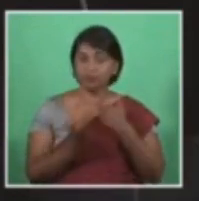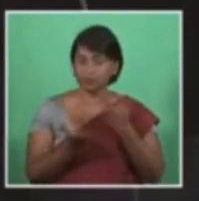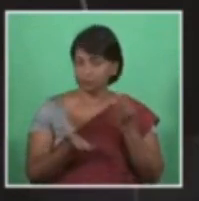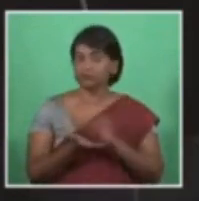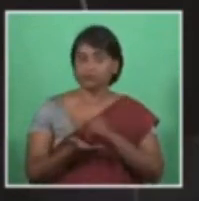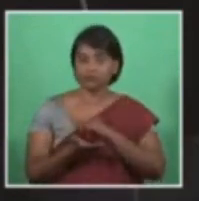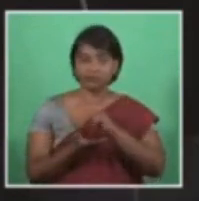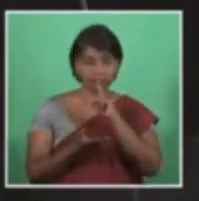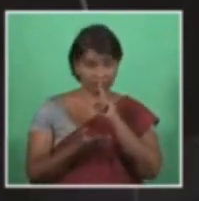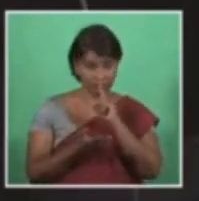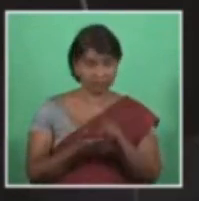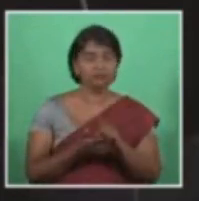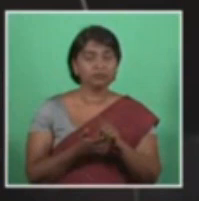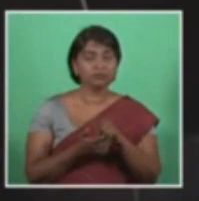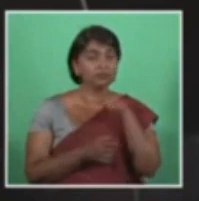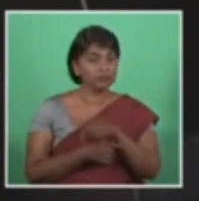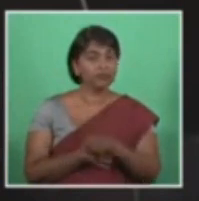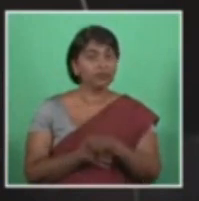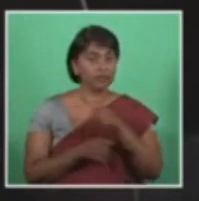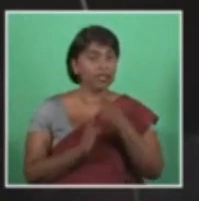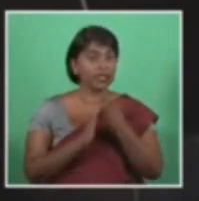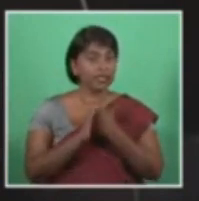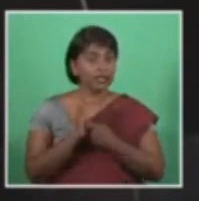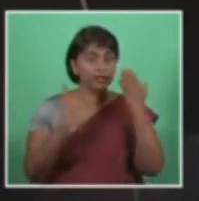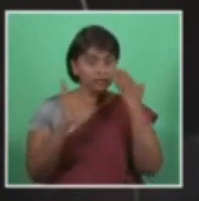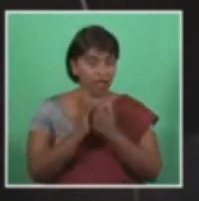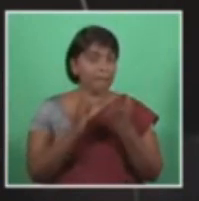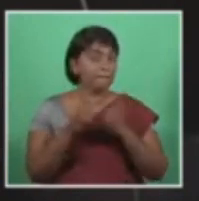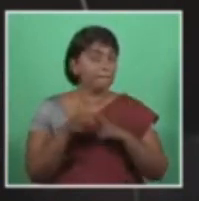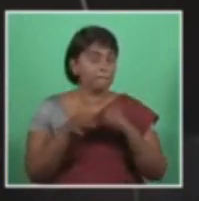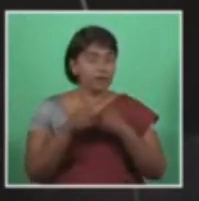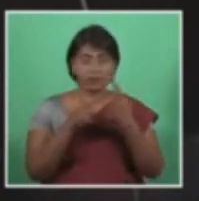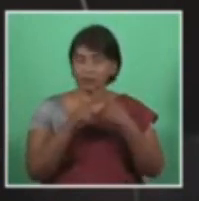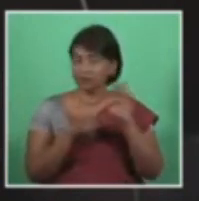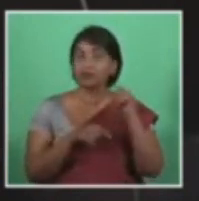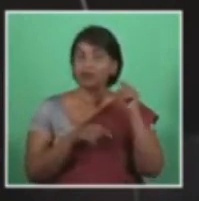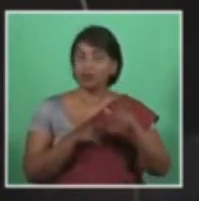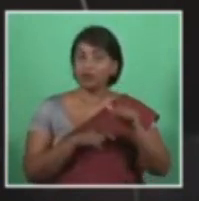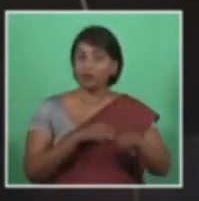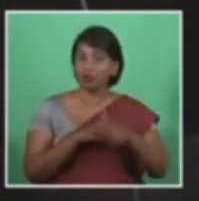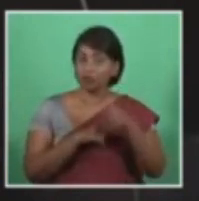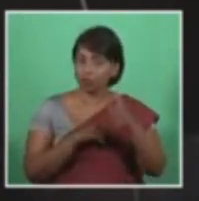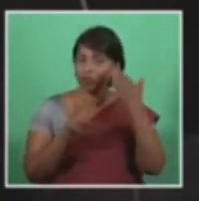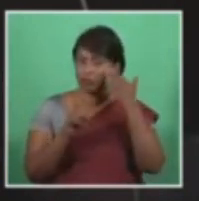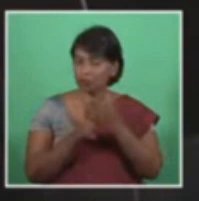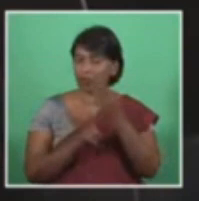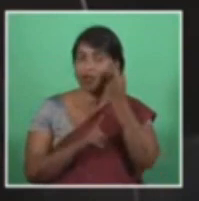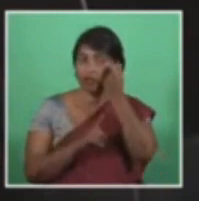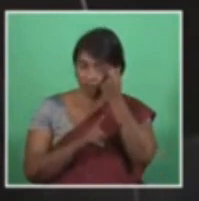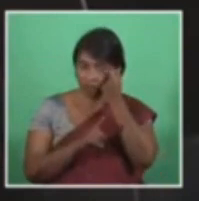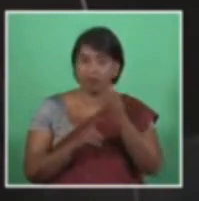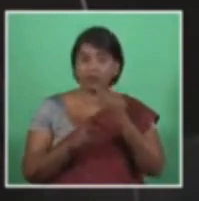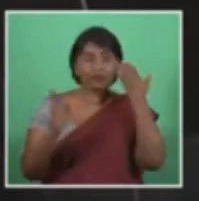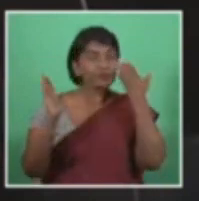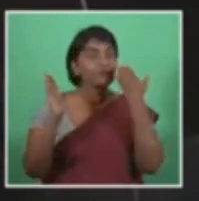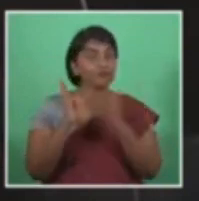nawatha wathawak mam obata matu karanne meke adi neethiya pilibanda prashnayak vitarak nevey me punaruthapanaya kiyana sankalpaya ha